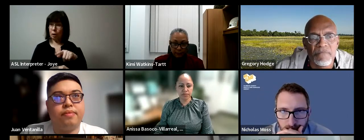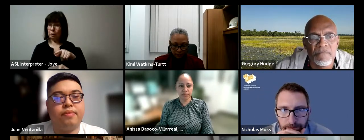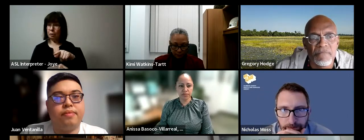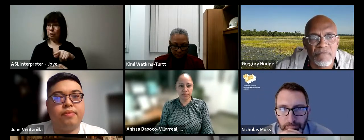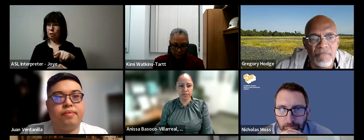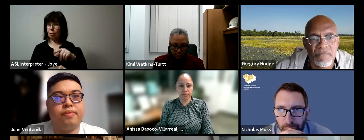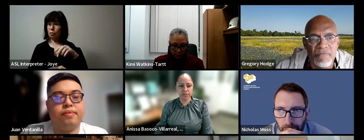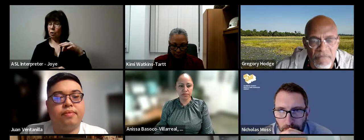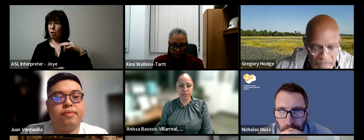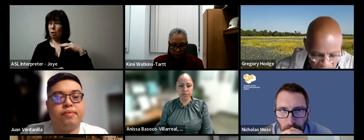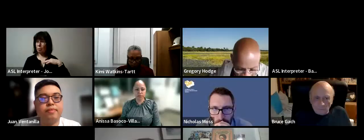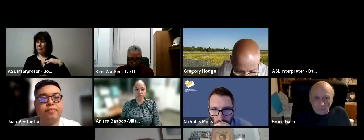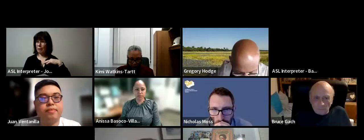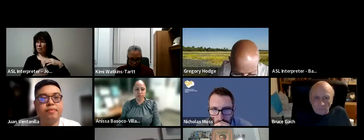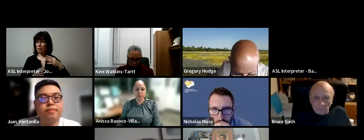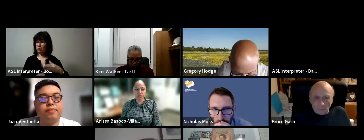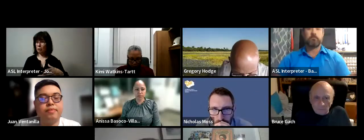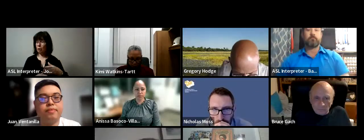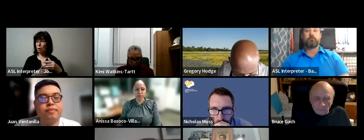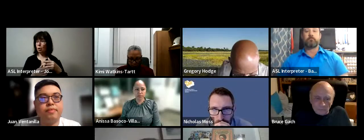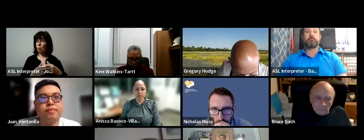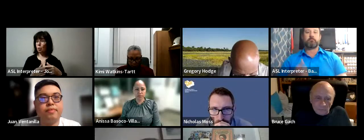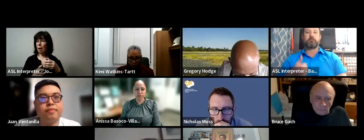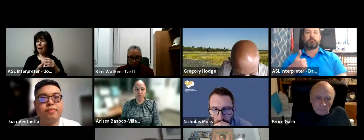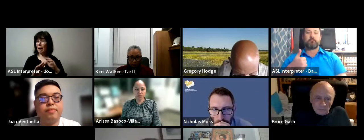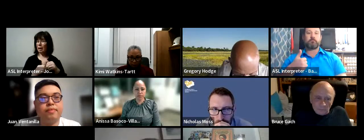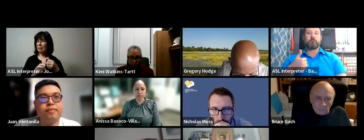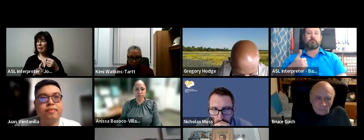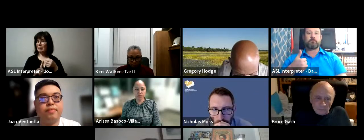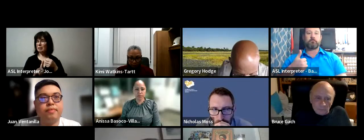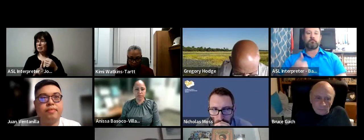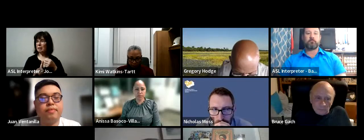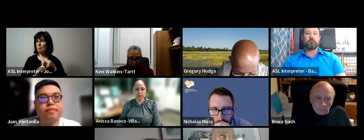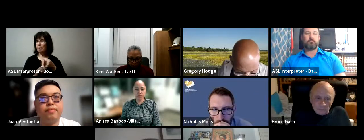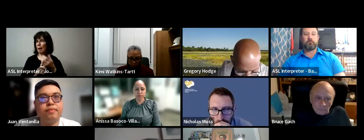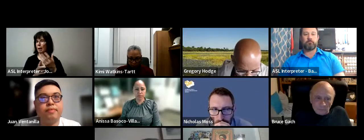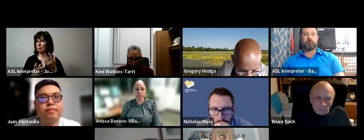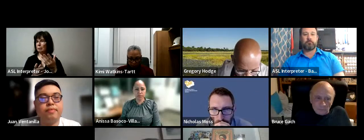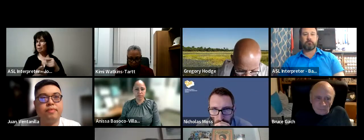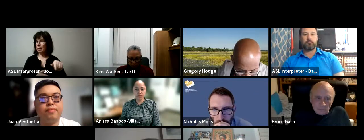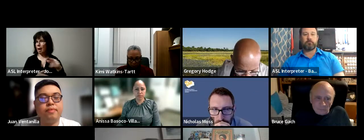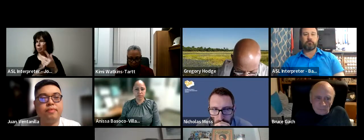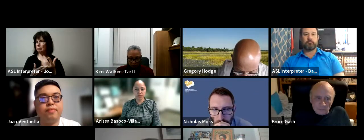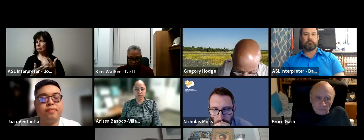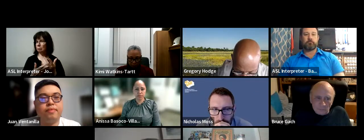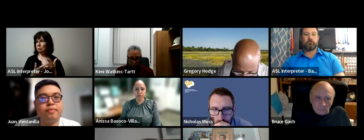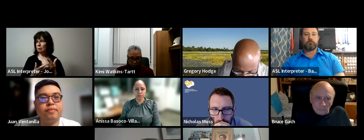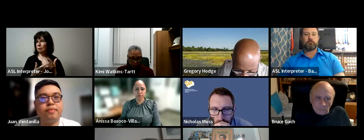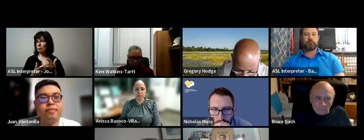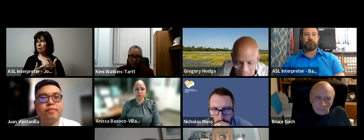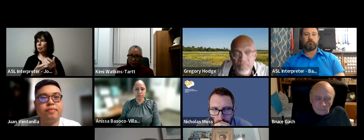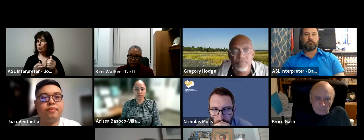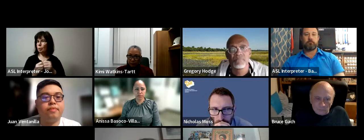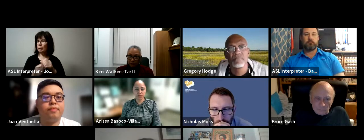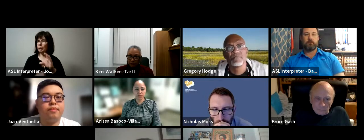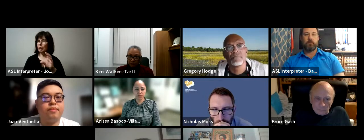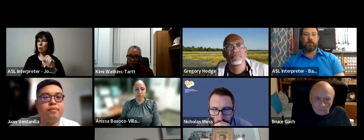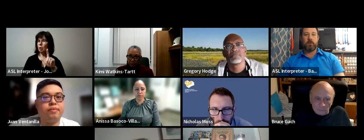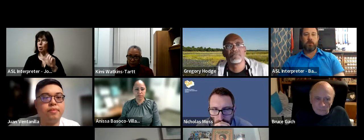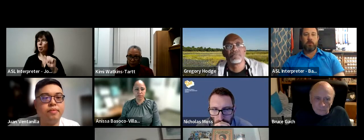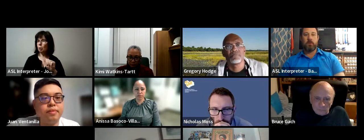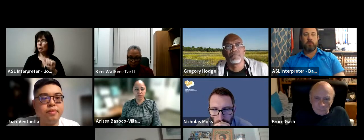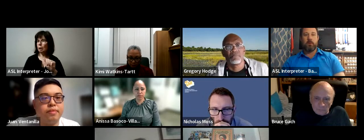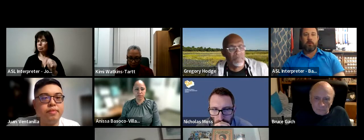beneficiaries, what impacts are they likely to see as a result of the the COLA increases for